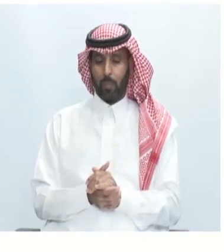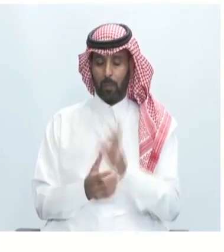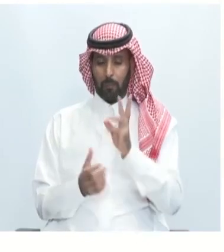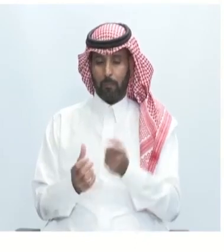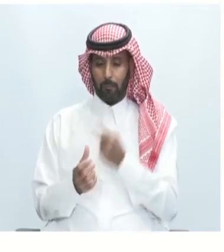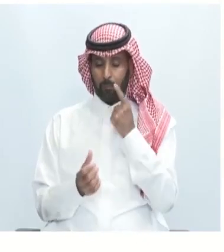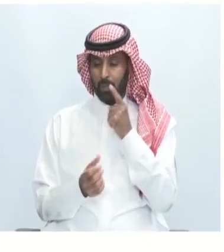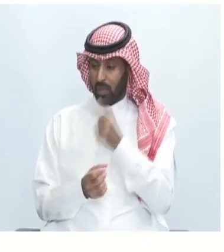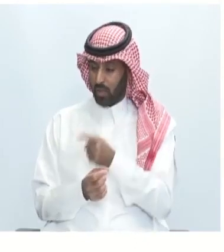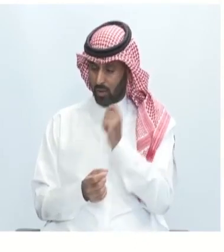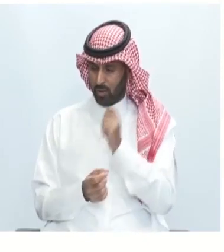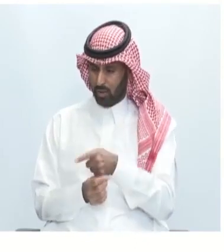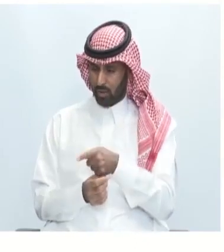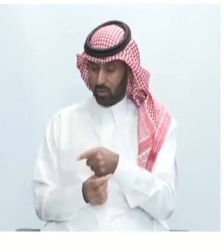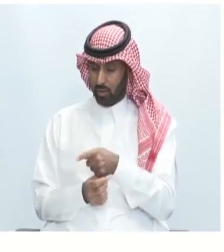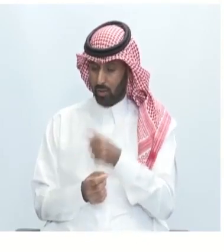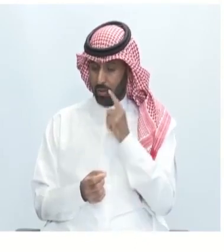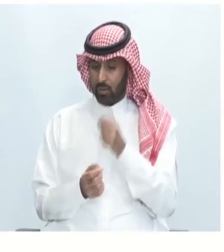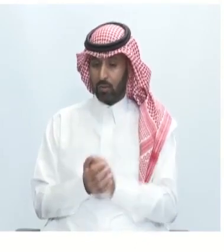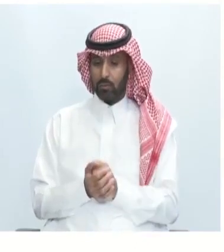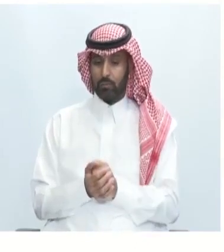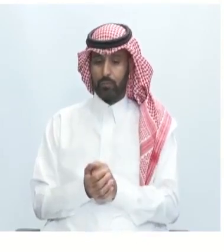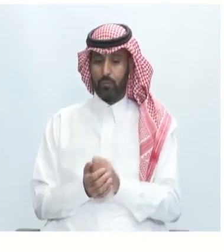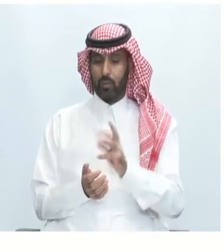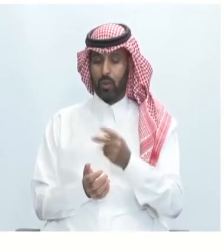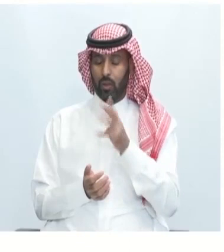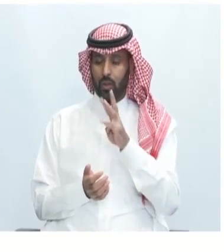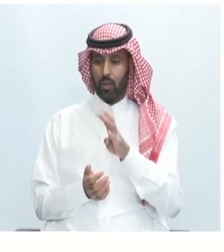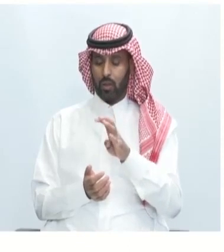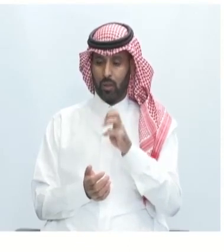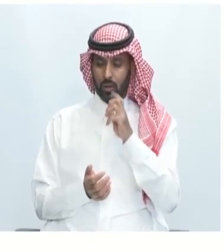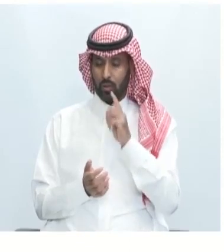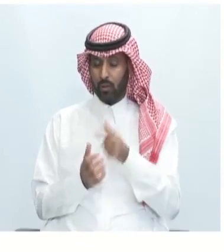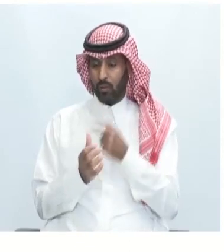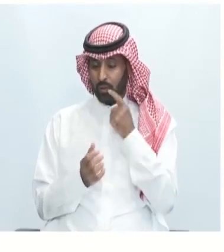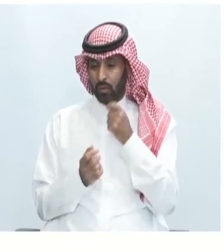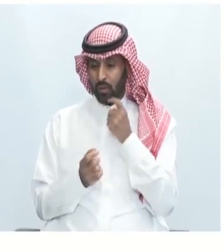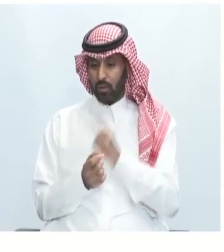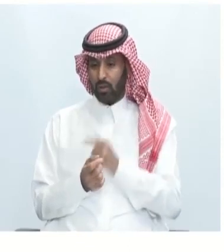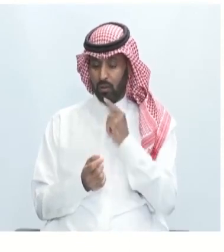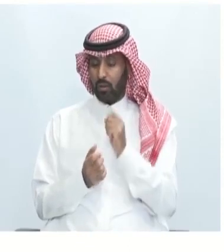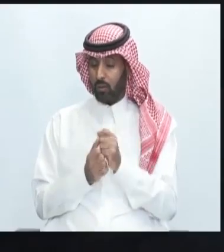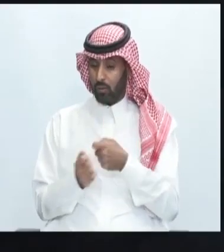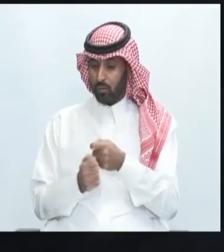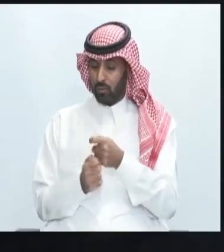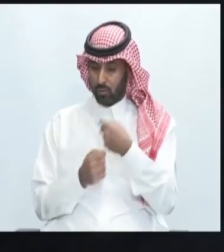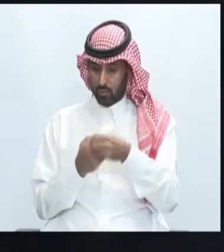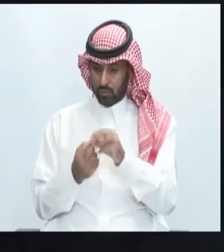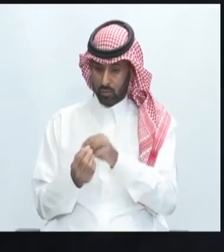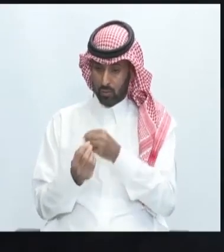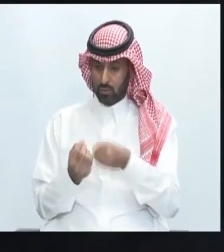was found guilty of stealing 40,000 worth of bananas. By whom? Who's the doer